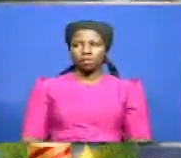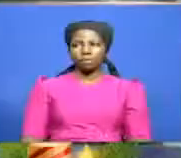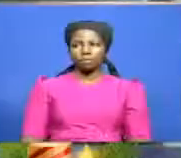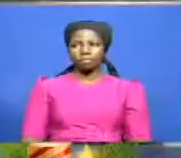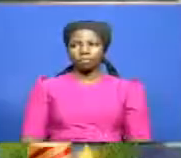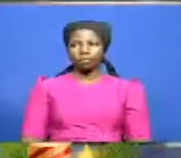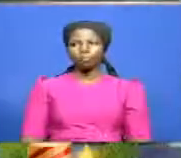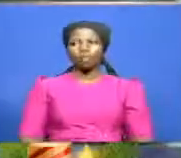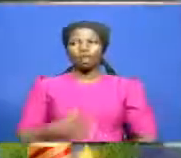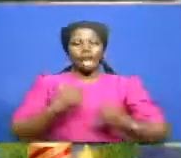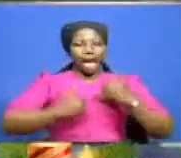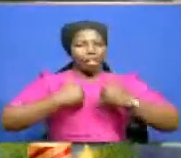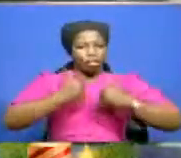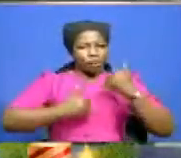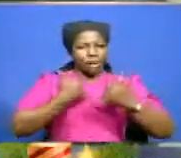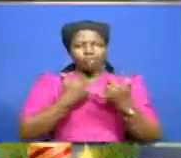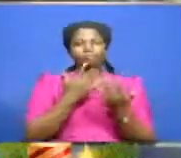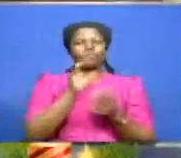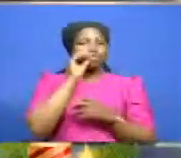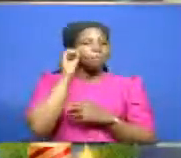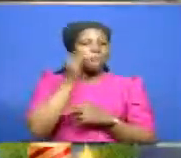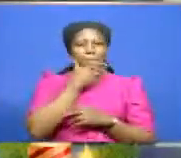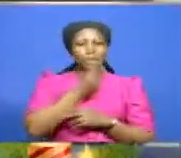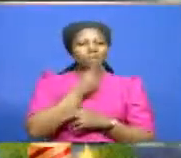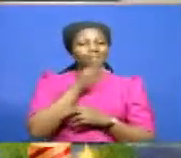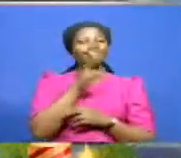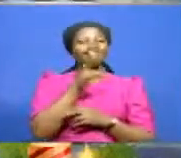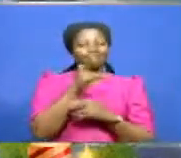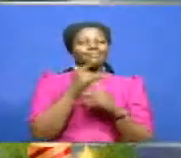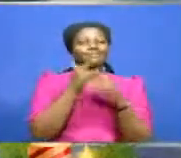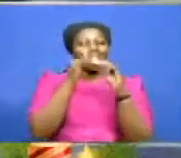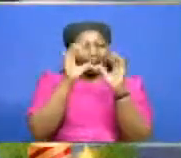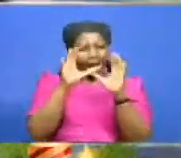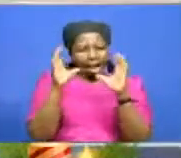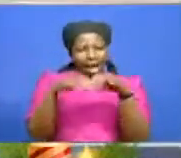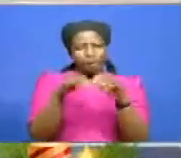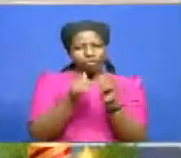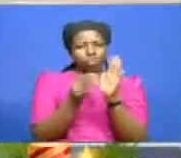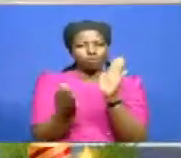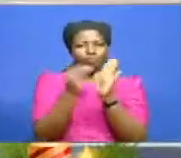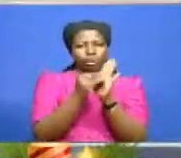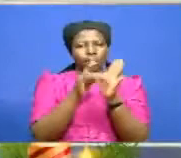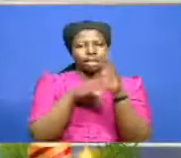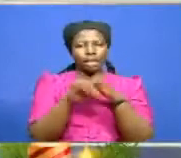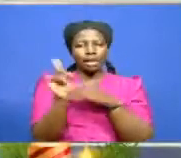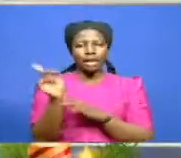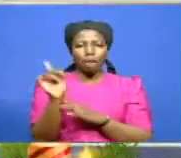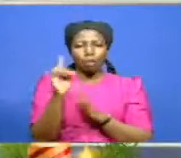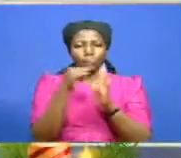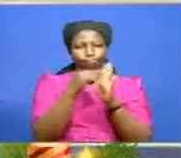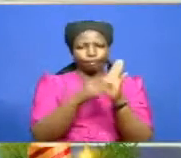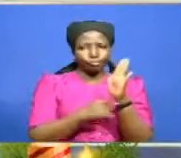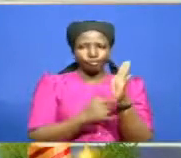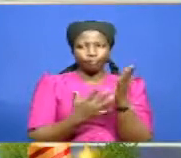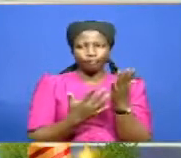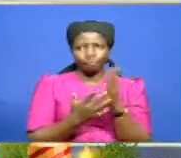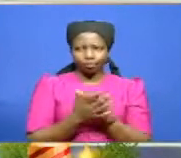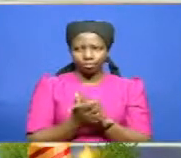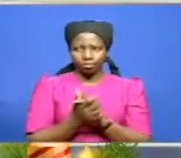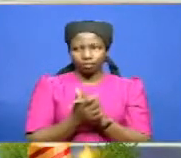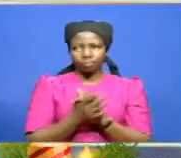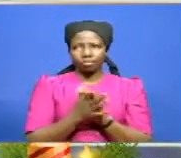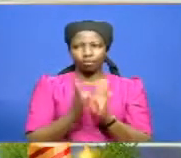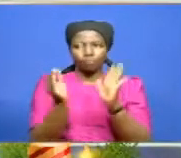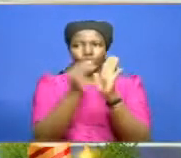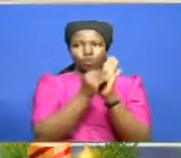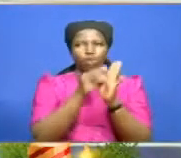Homeboyz Entertainment becomes the latest company yet to be listed at the Nairobi Bourse. Today, actually, the listing of Homeboyz Radio is